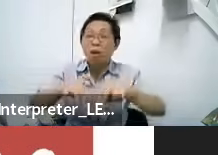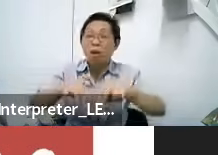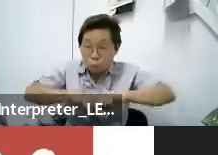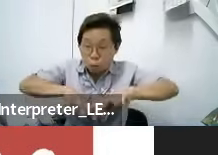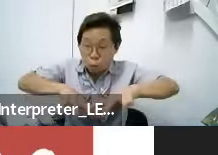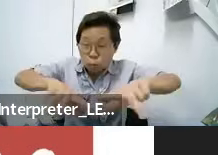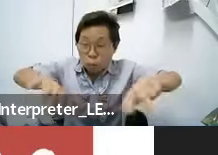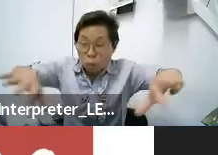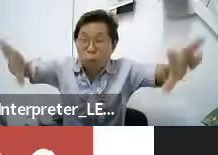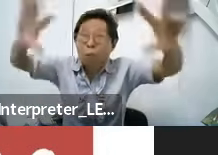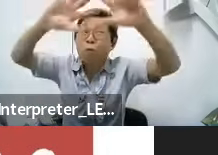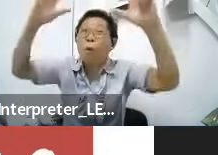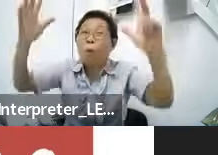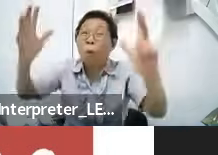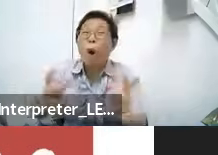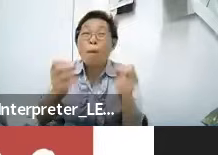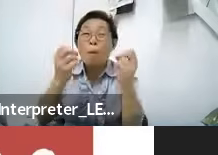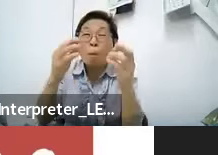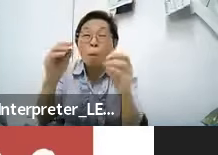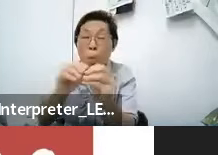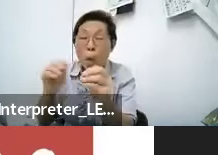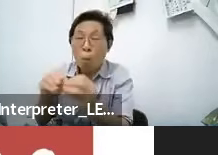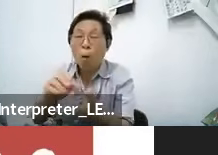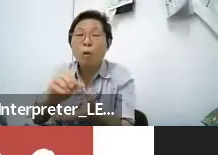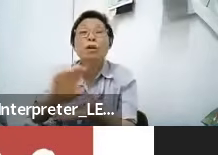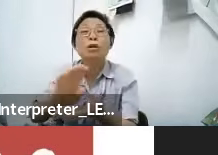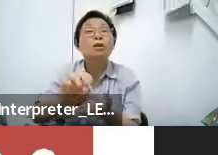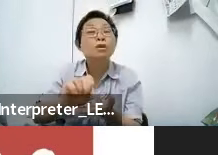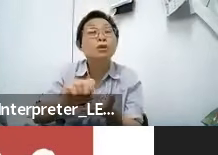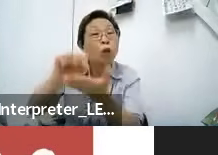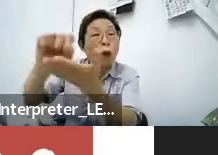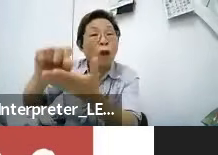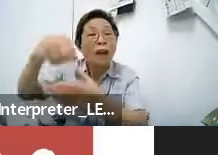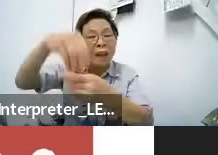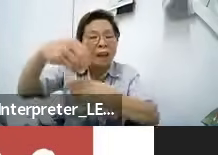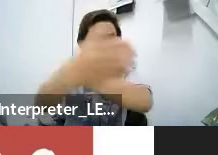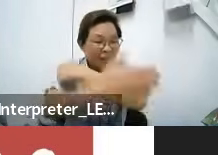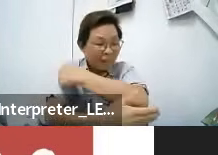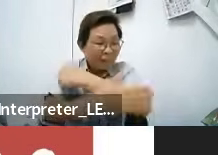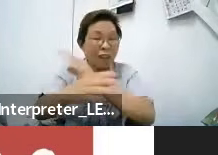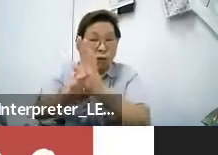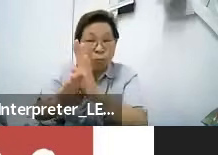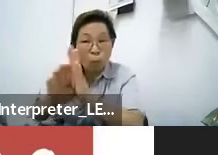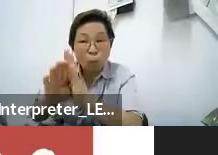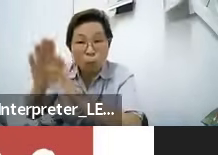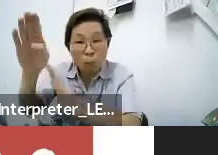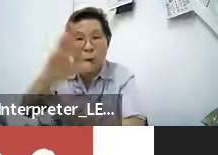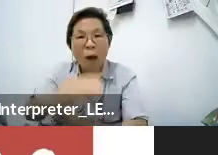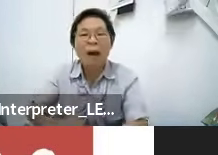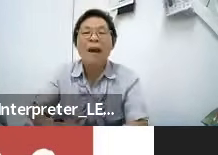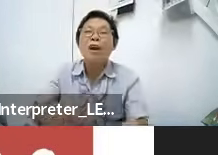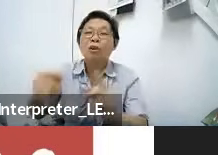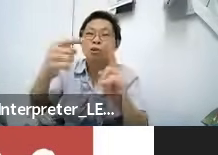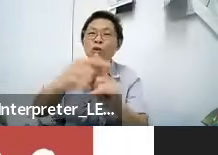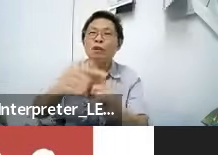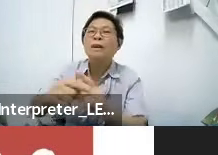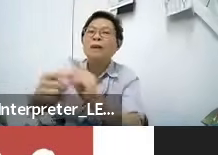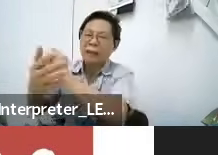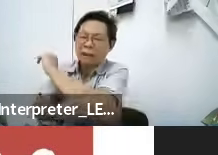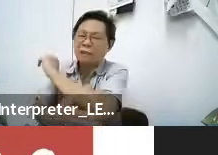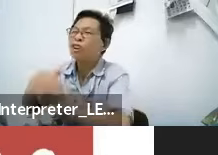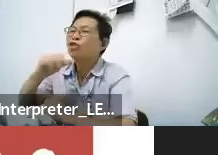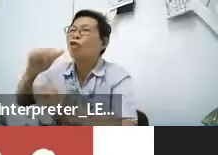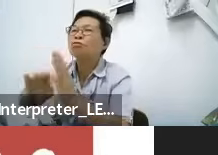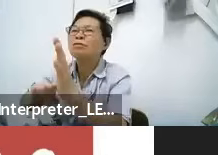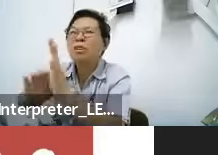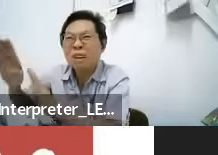of scholarships being made available in developing countries and to the least developed countries, and also